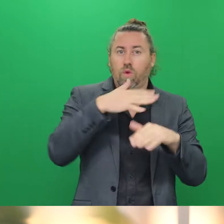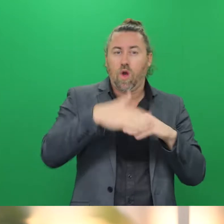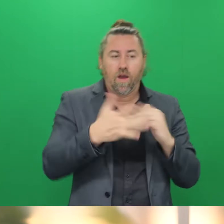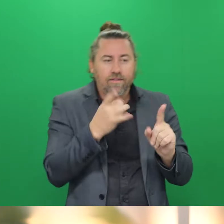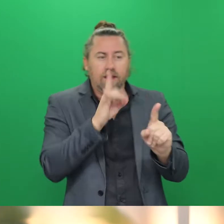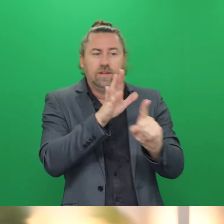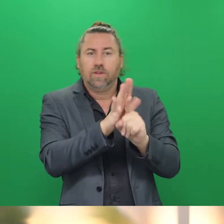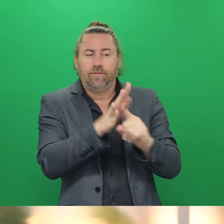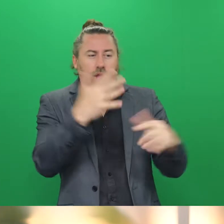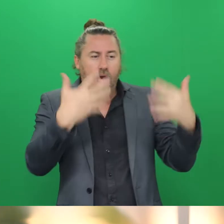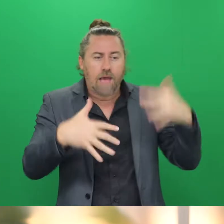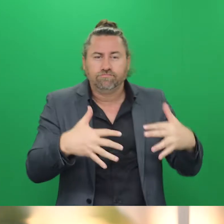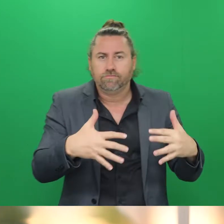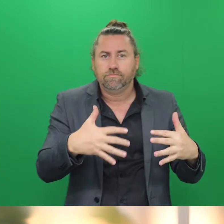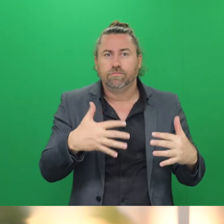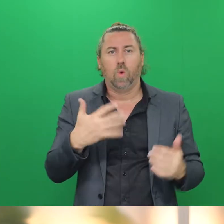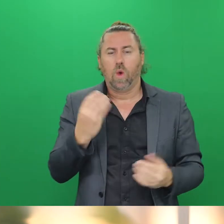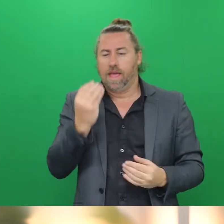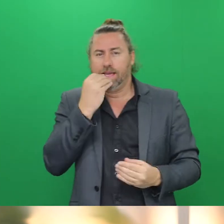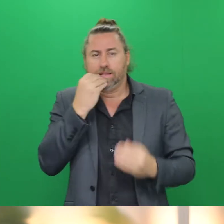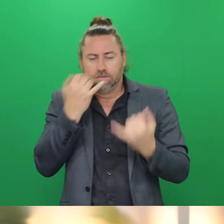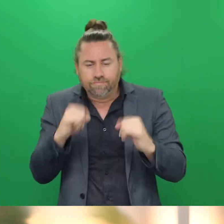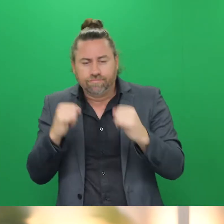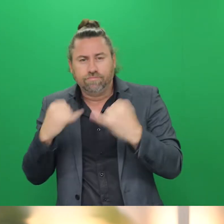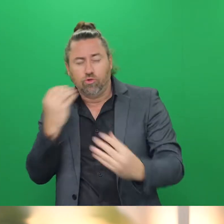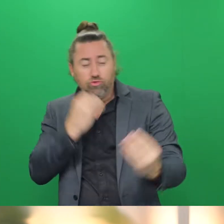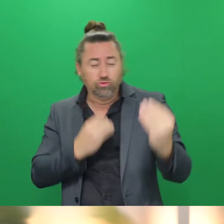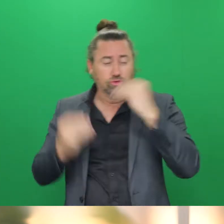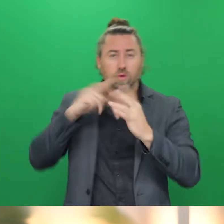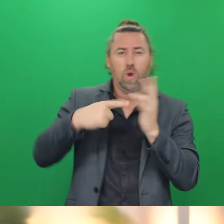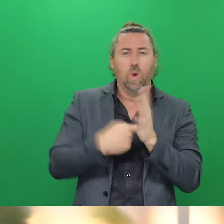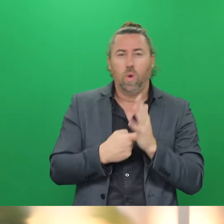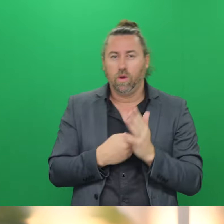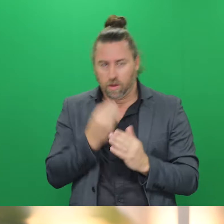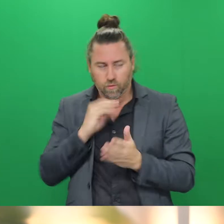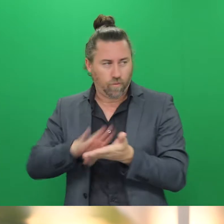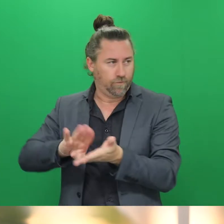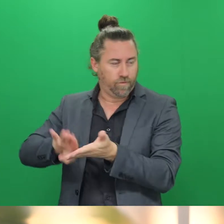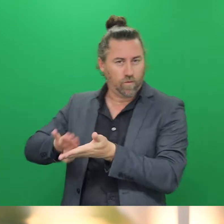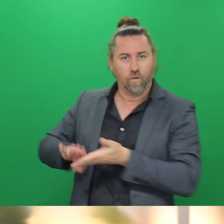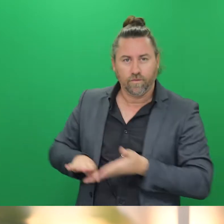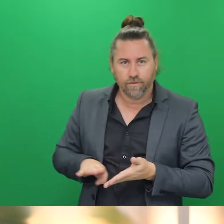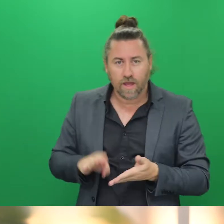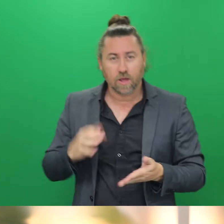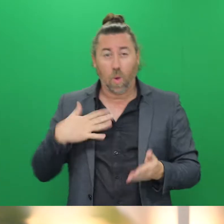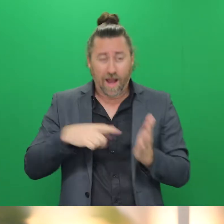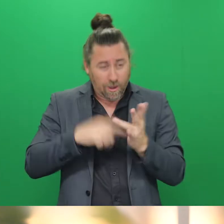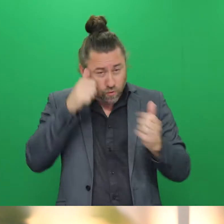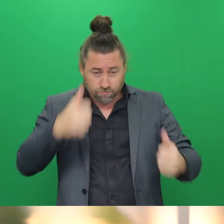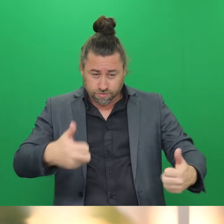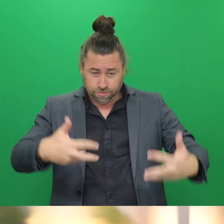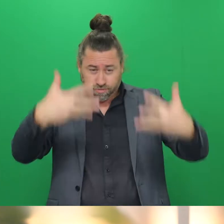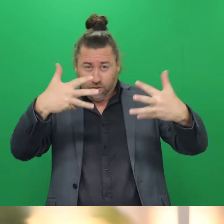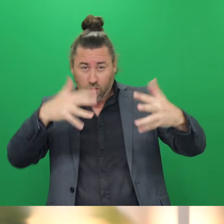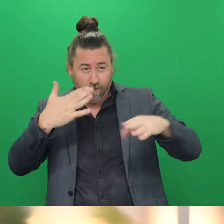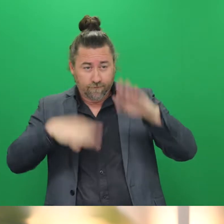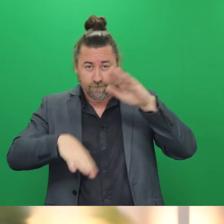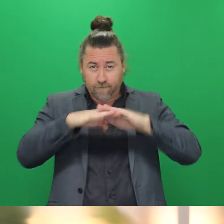disordered eating. This information helps us to direct our efforts and make sure people can access care when they need